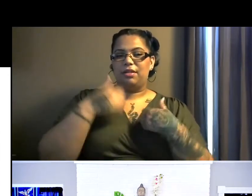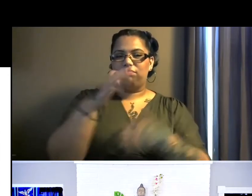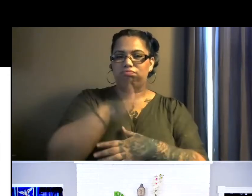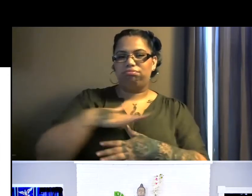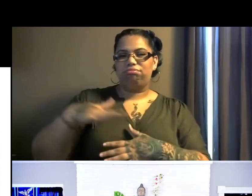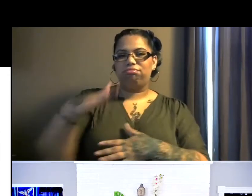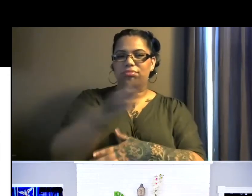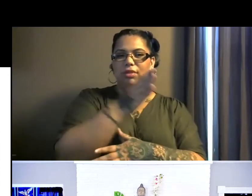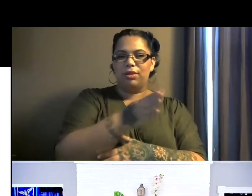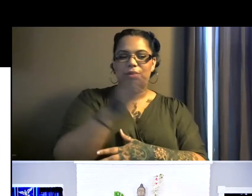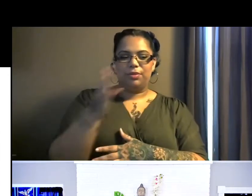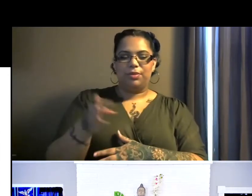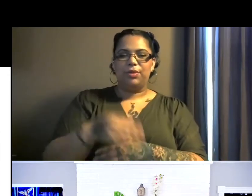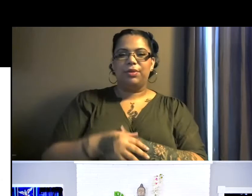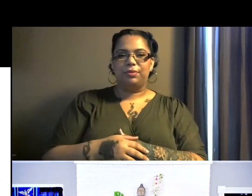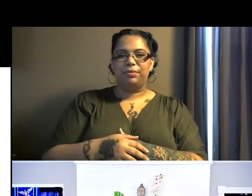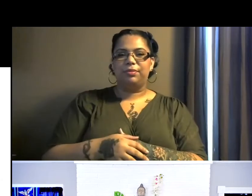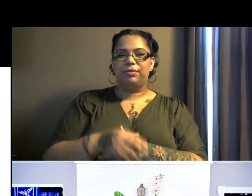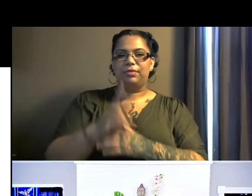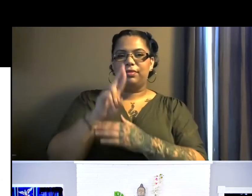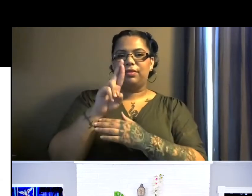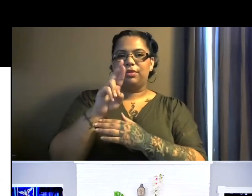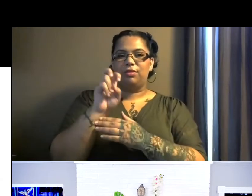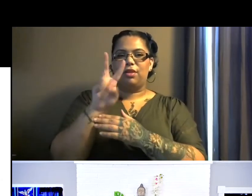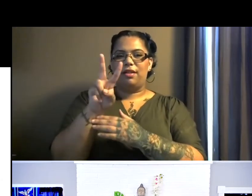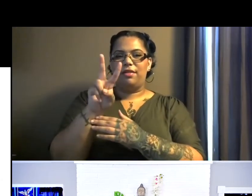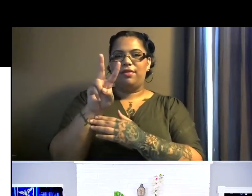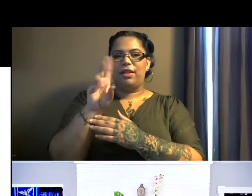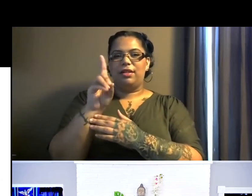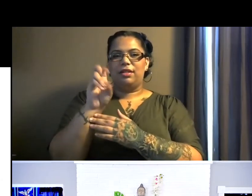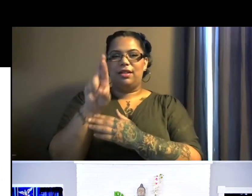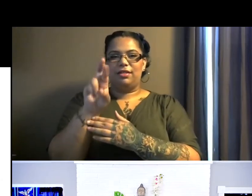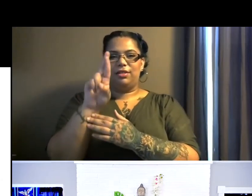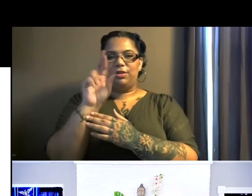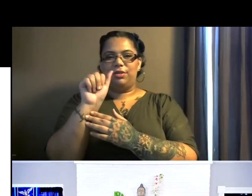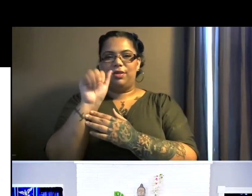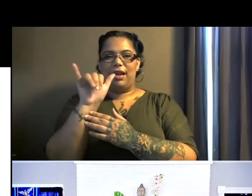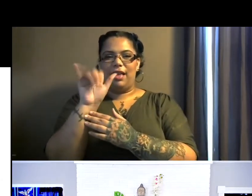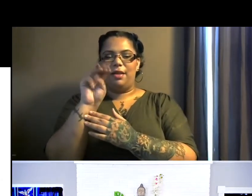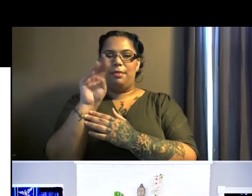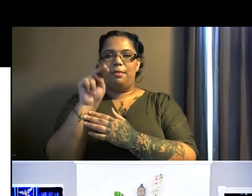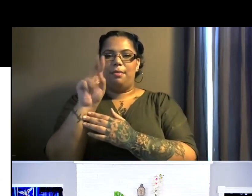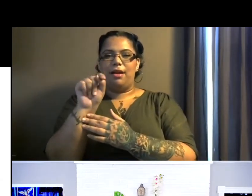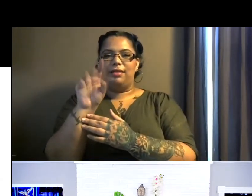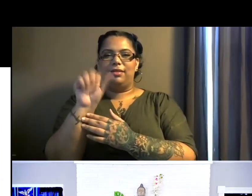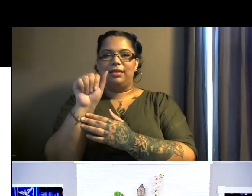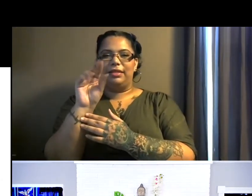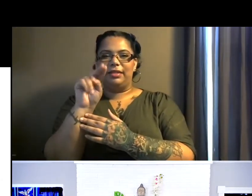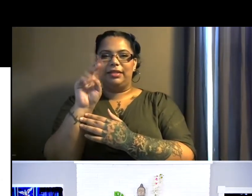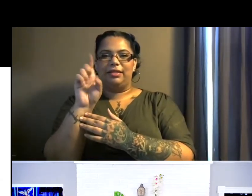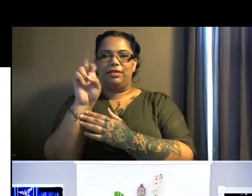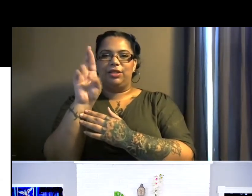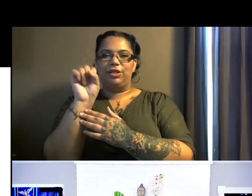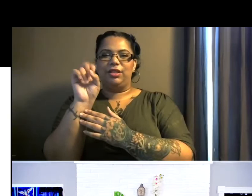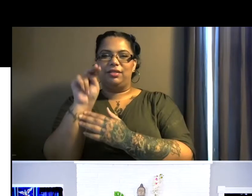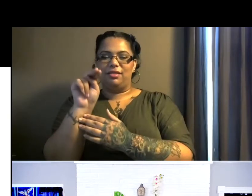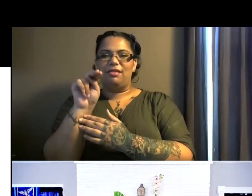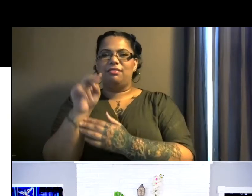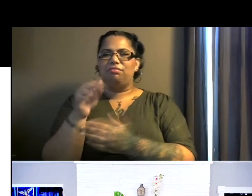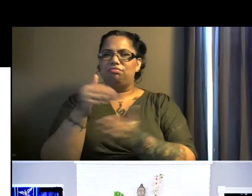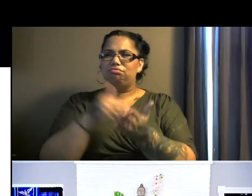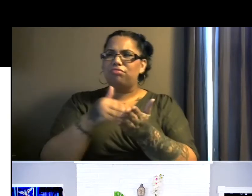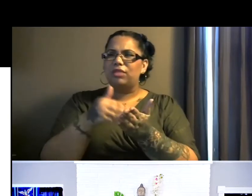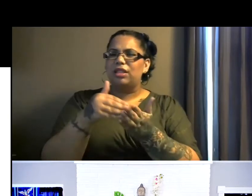Greater Baltimore, Reverend Dr. Raymont Anderson, has frequently been referred to as a